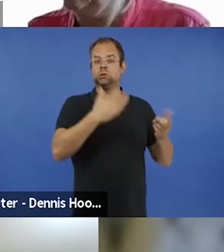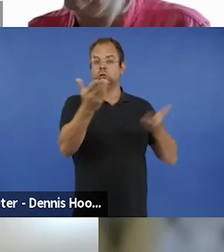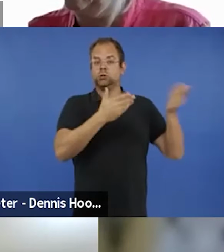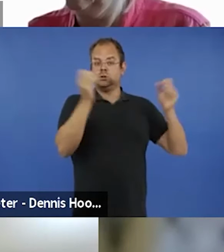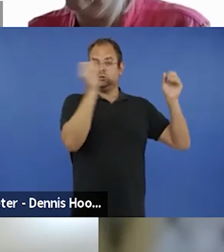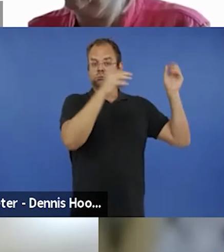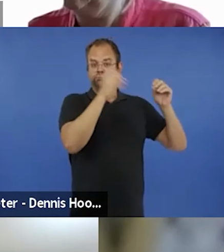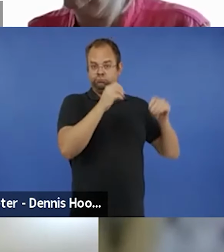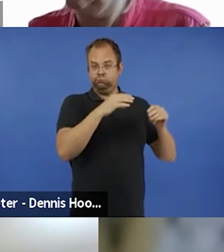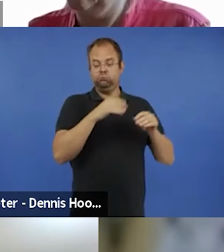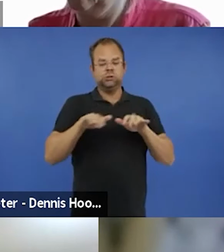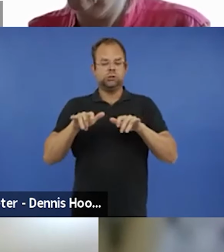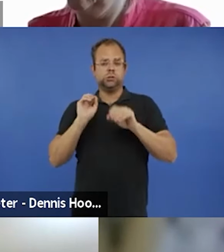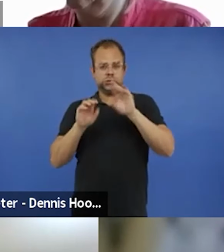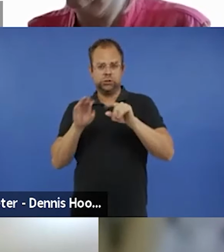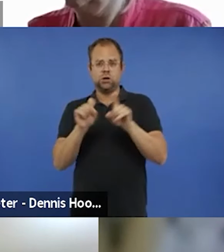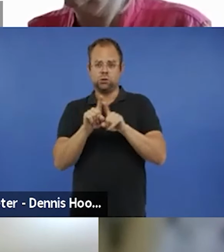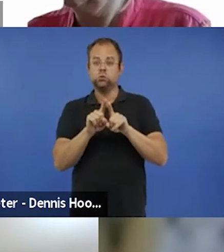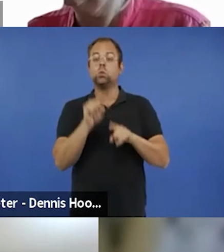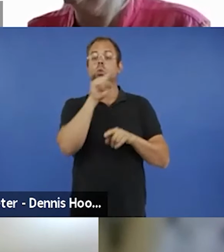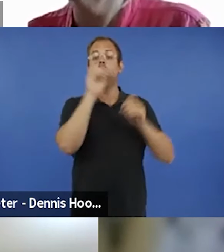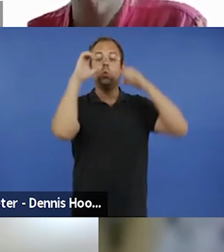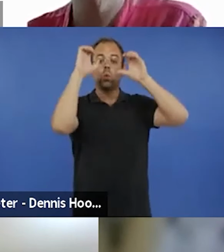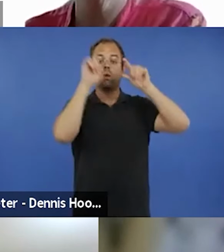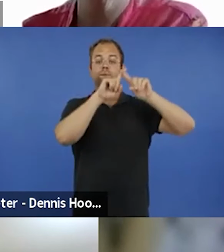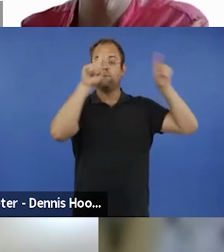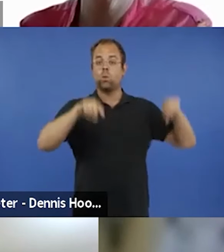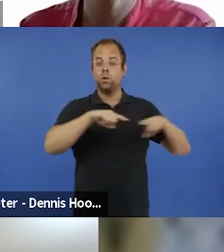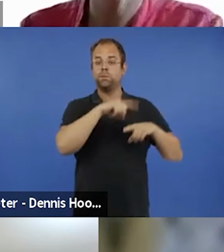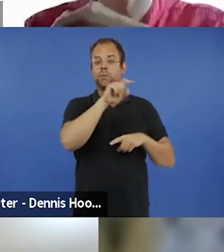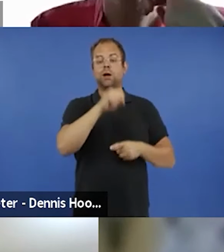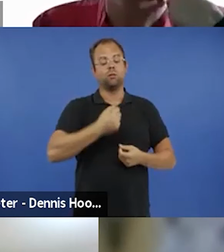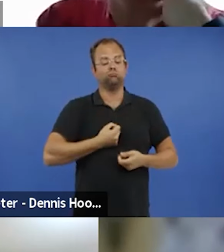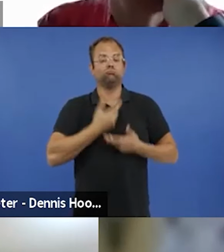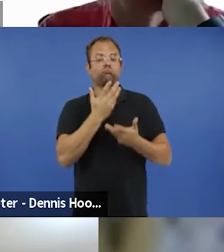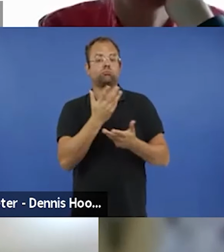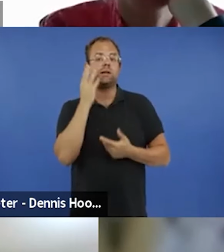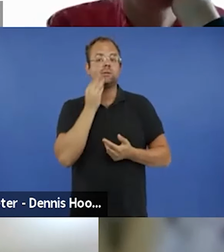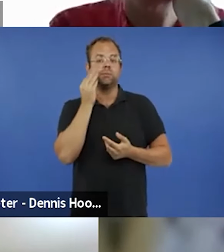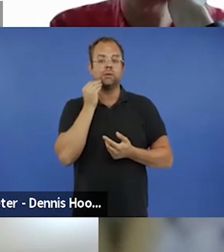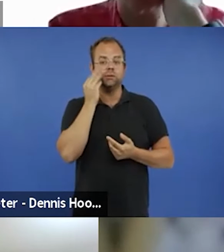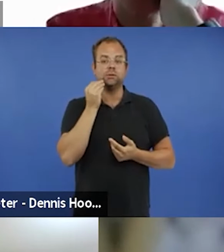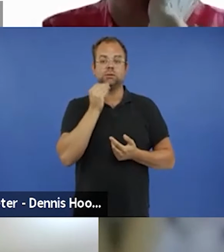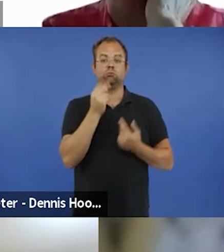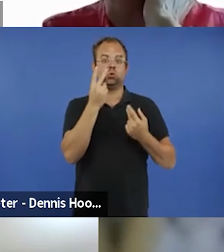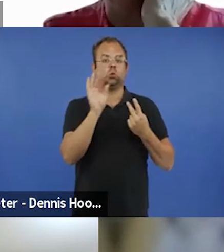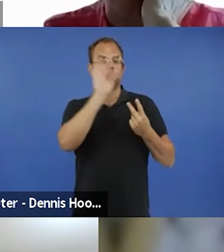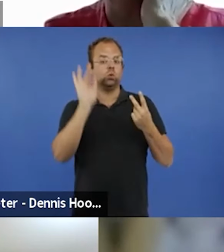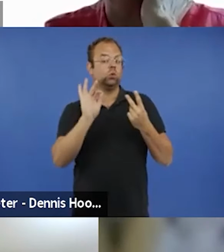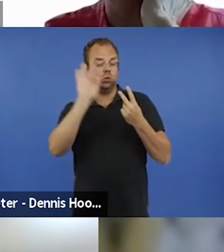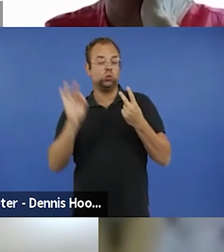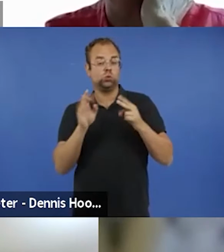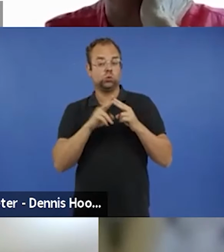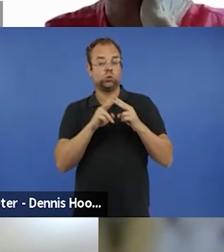experiences based on the 2 questions that we had in our areas. So we are really inviting you to continue your engagement with